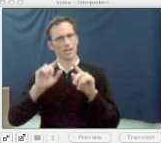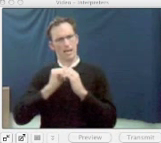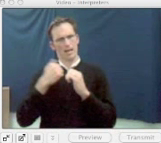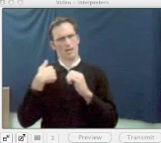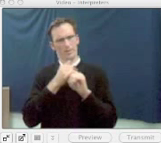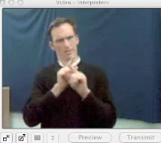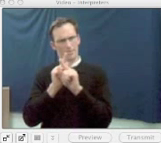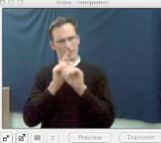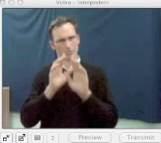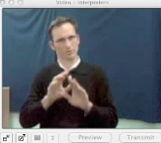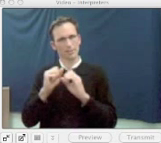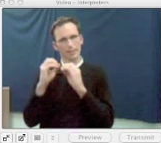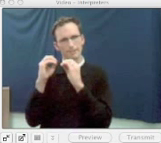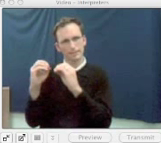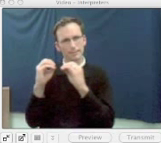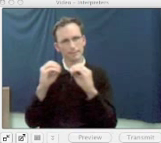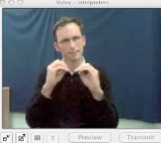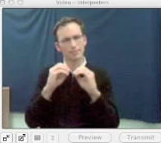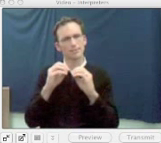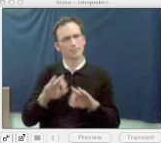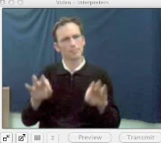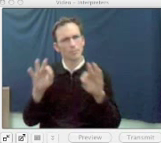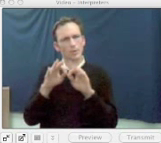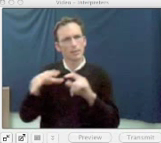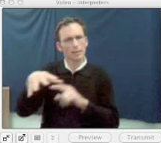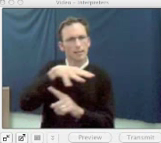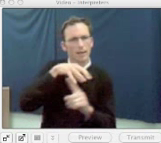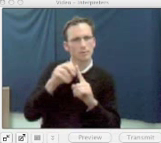each area or specialty?